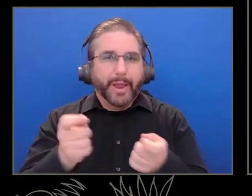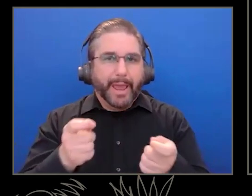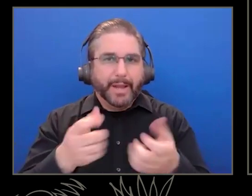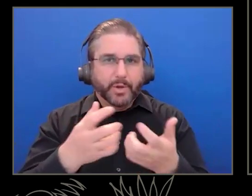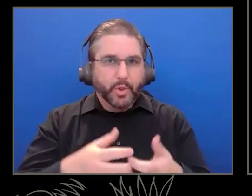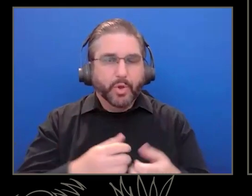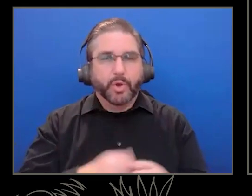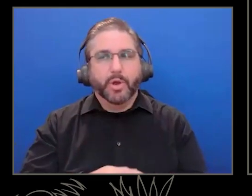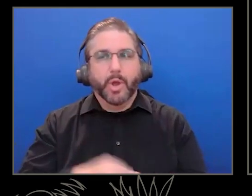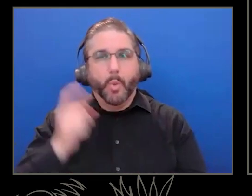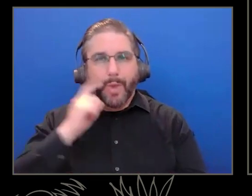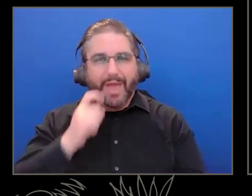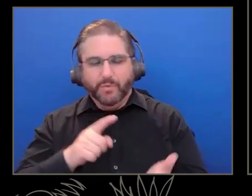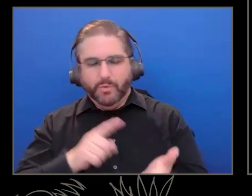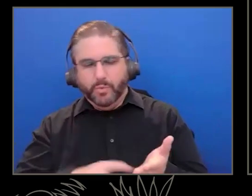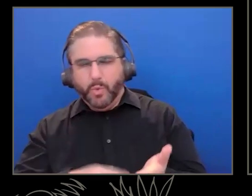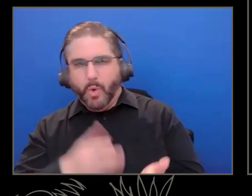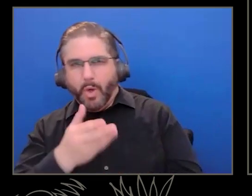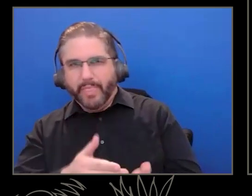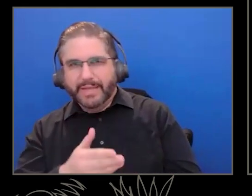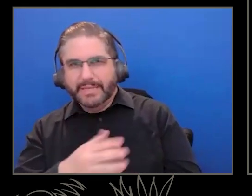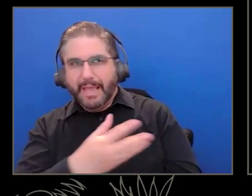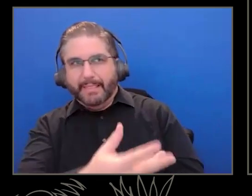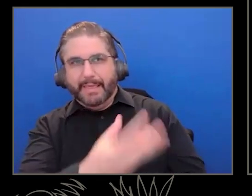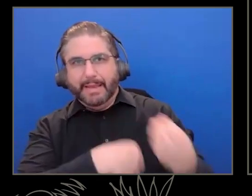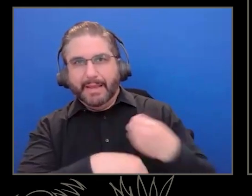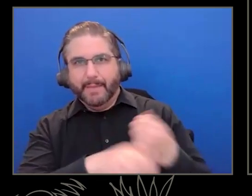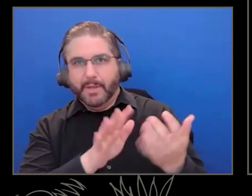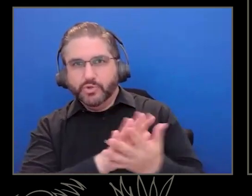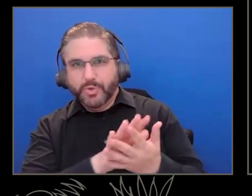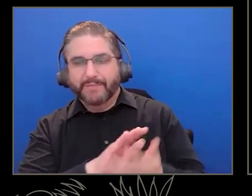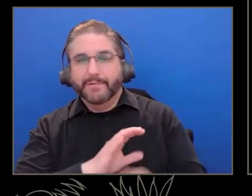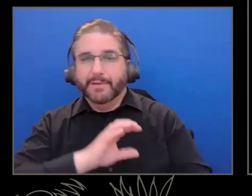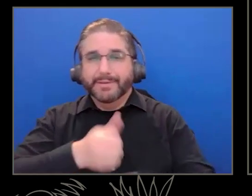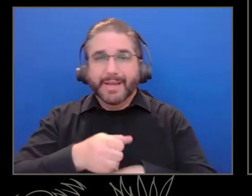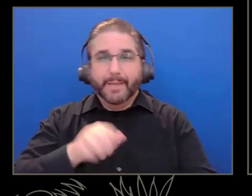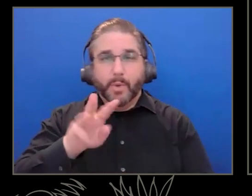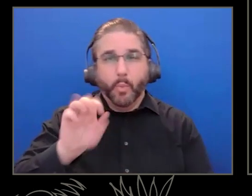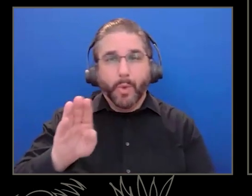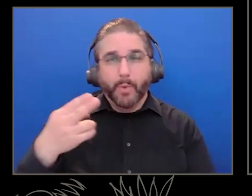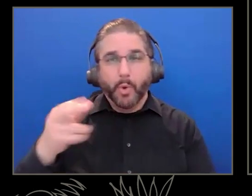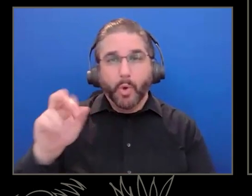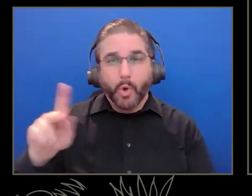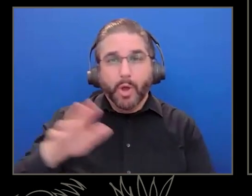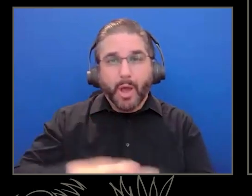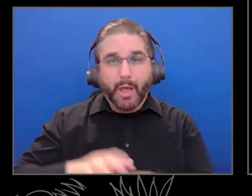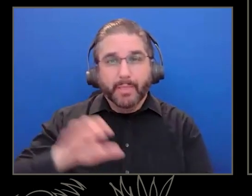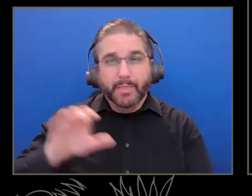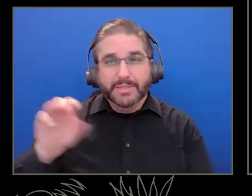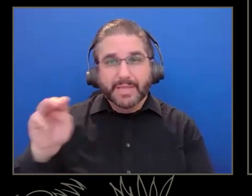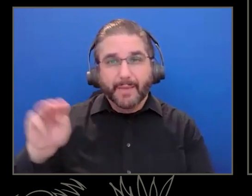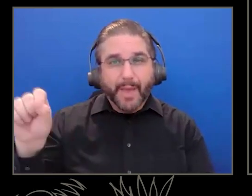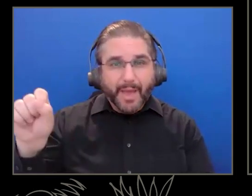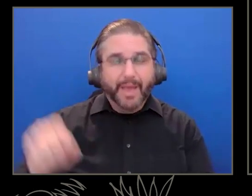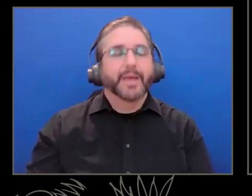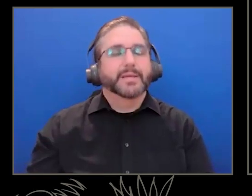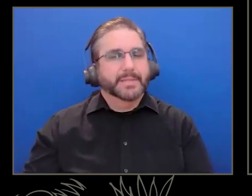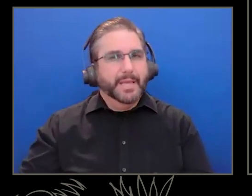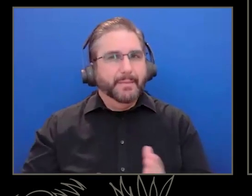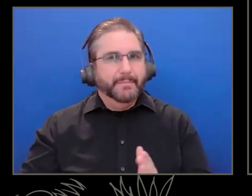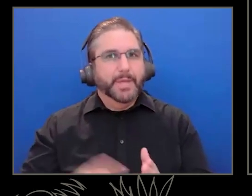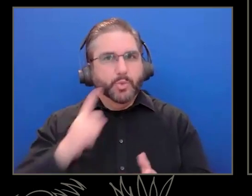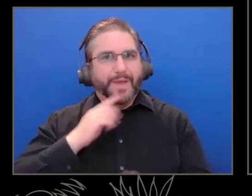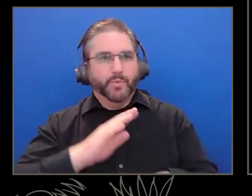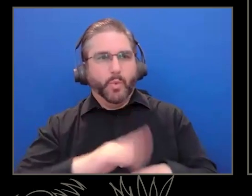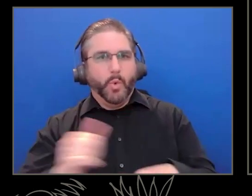authenticating incoming traffic, setting up a webhook on your CMS, saying, I need you to call this endpoint